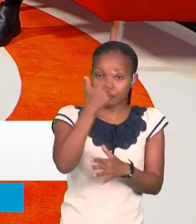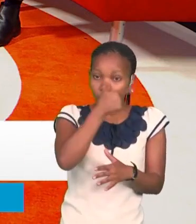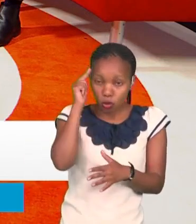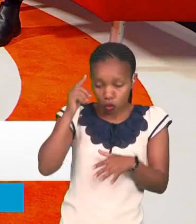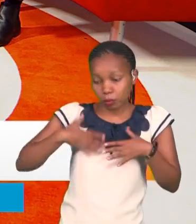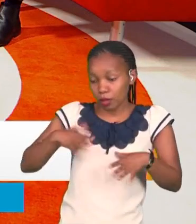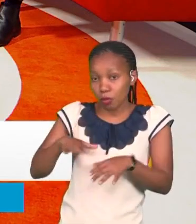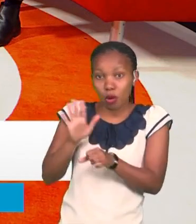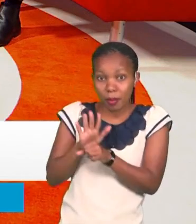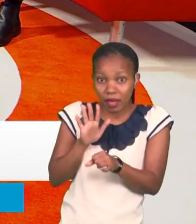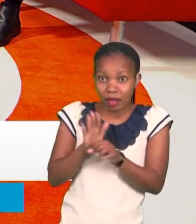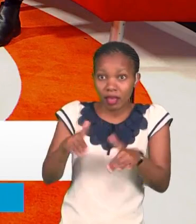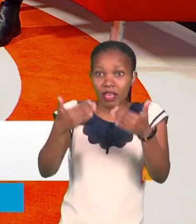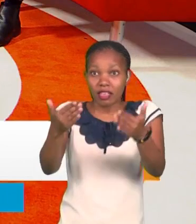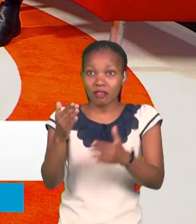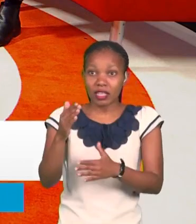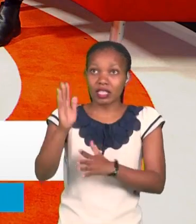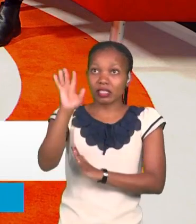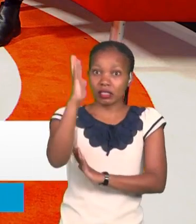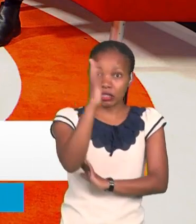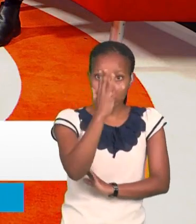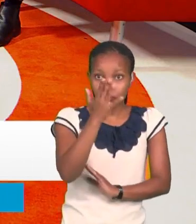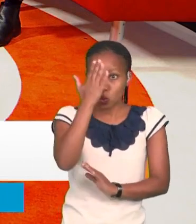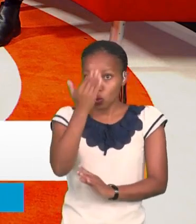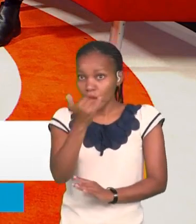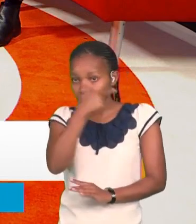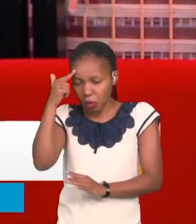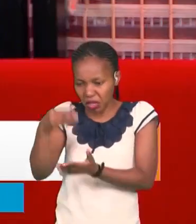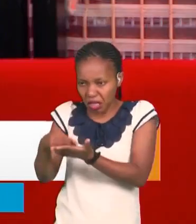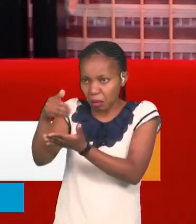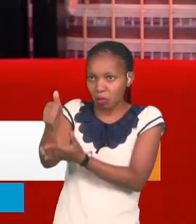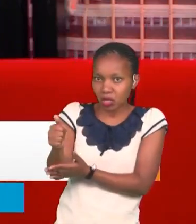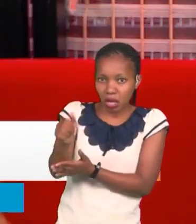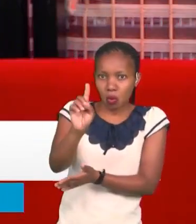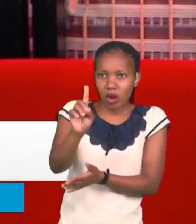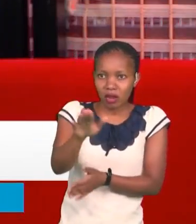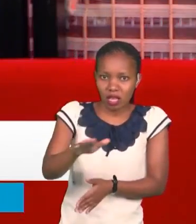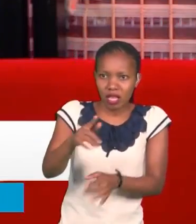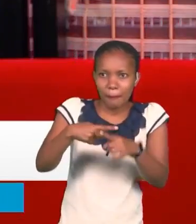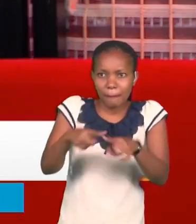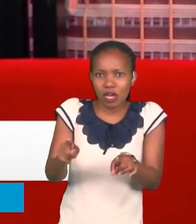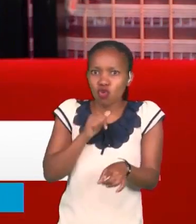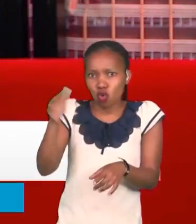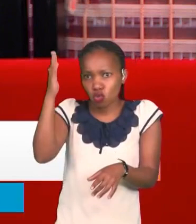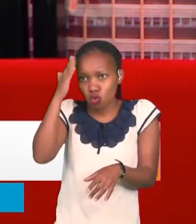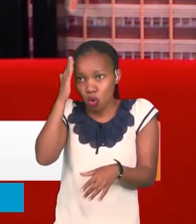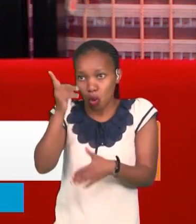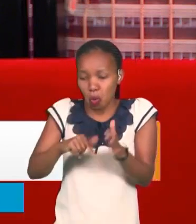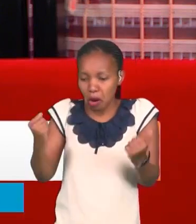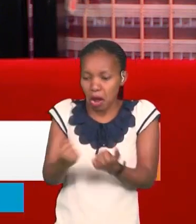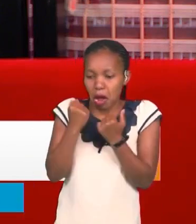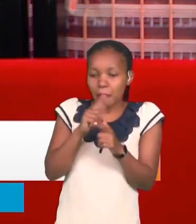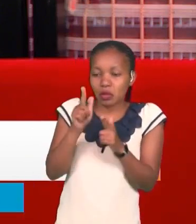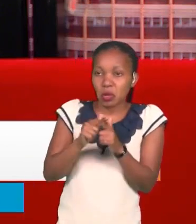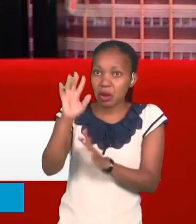people are given trees, because they are bought at a particular nursery. They don't know what it takes to grow this tree, so